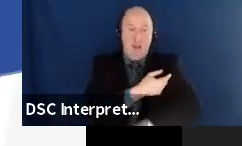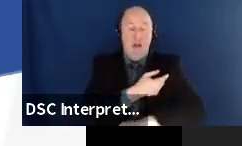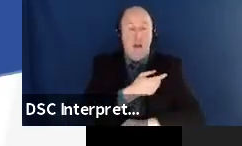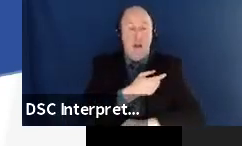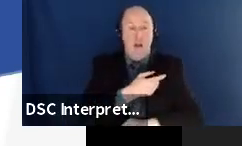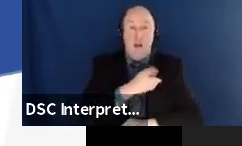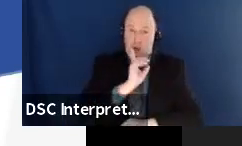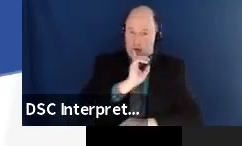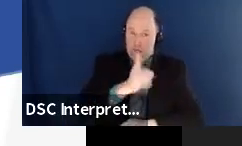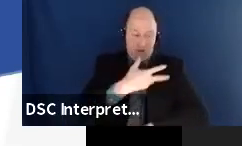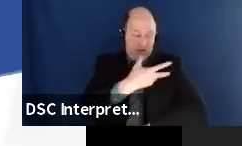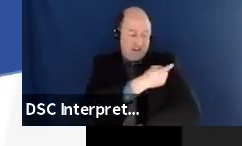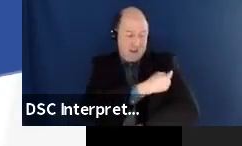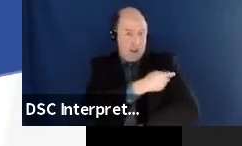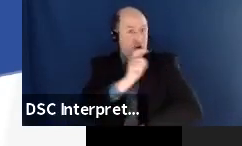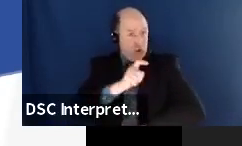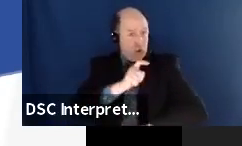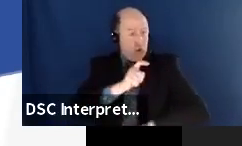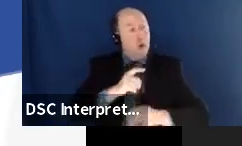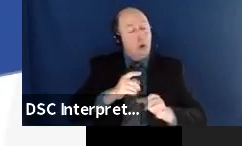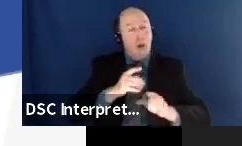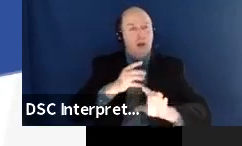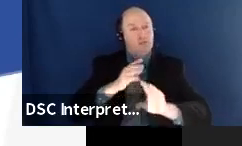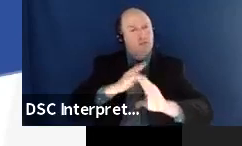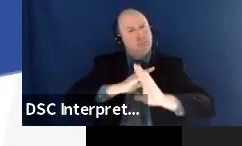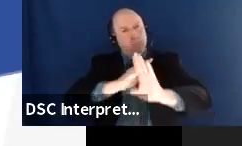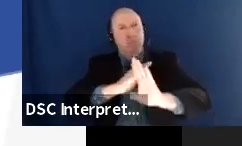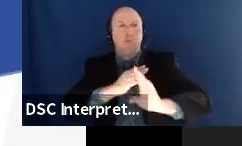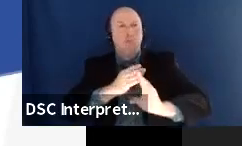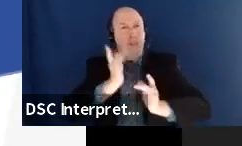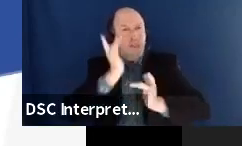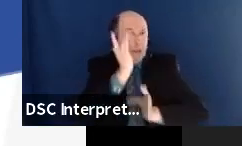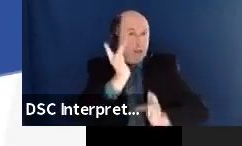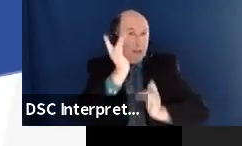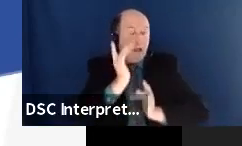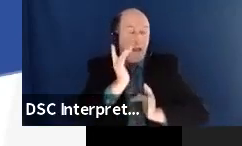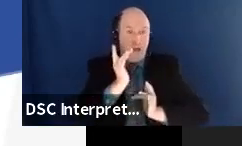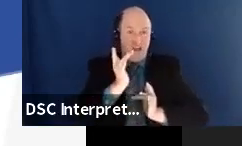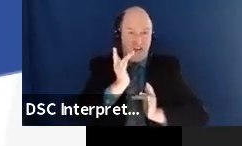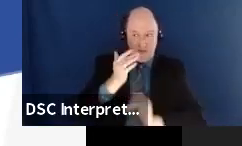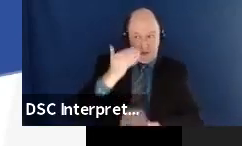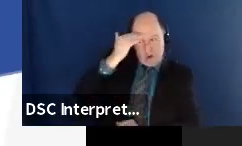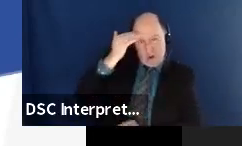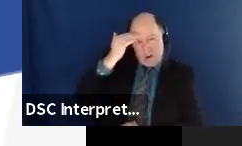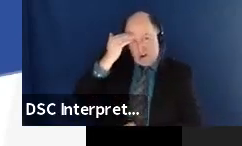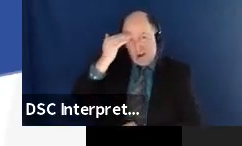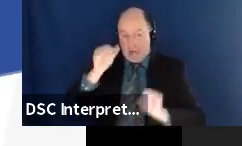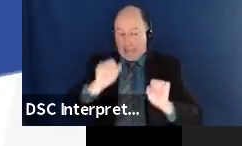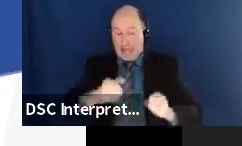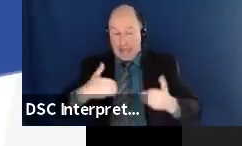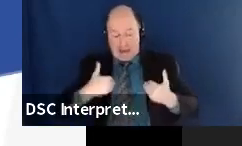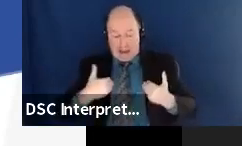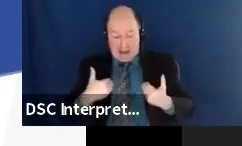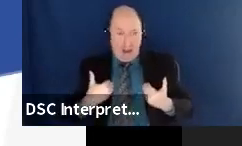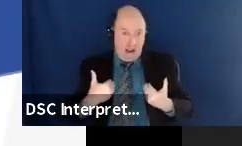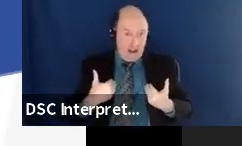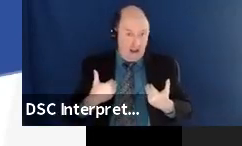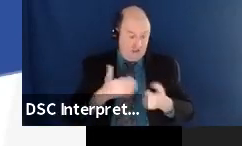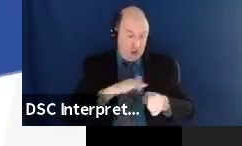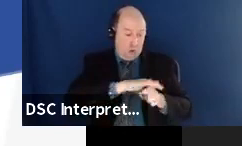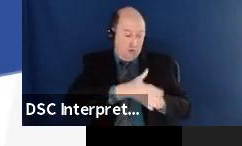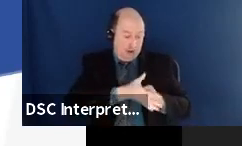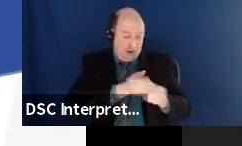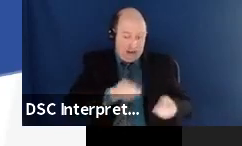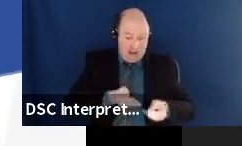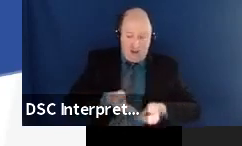should protect you from being sick with COVID-19, not enough is known about whether or not you can still carry the virus and spread it to